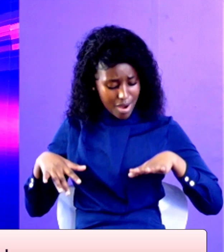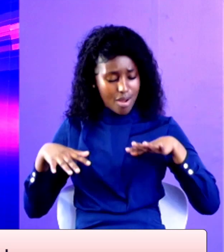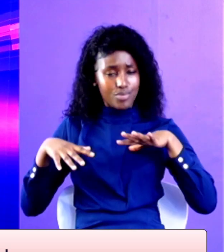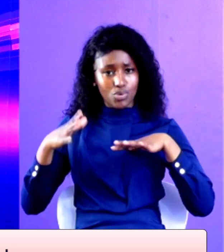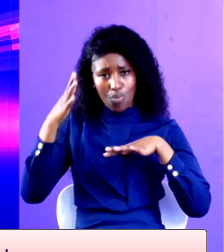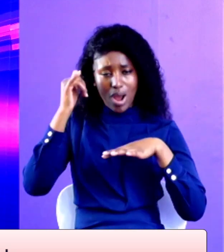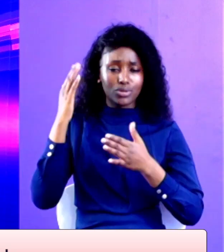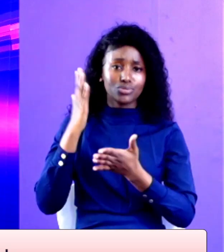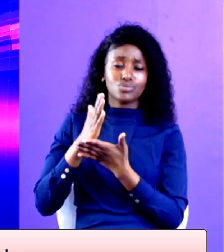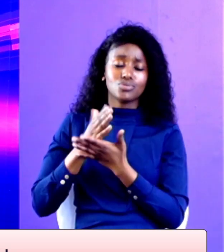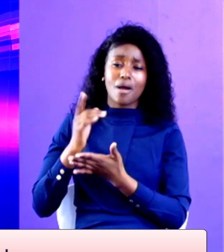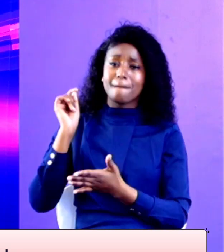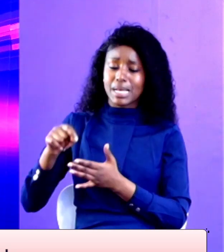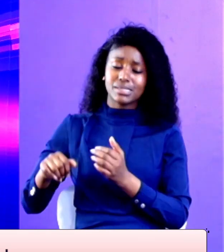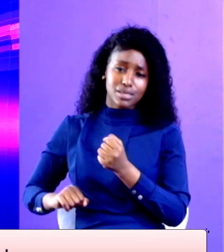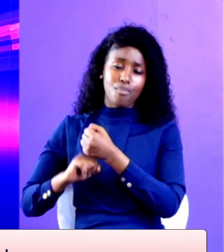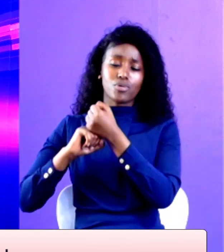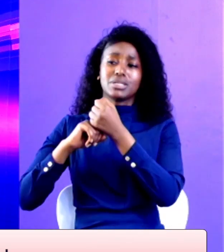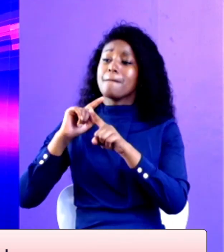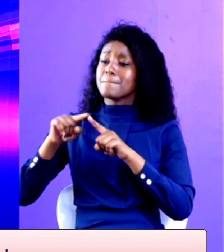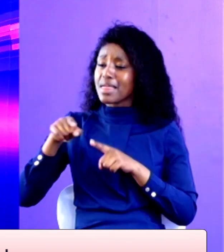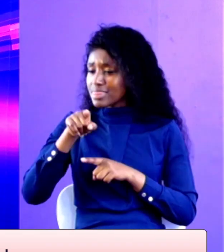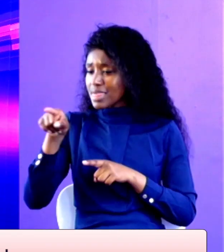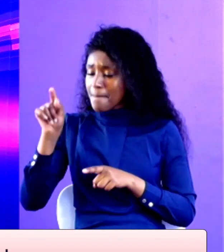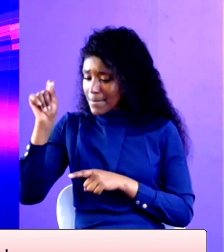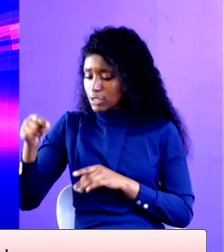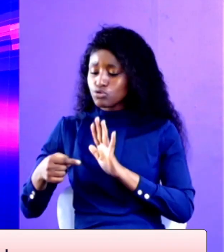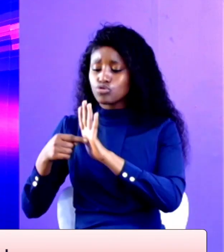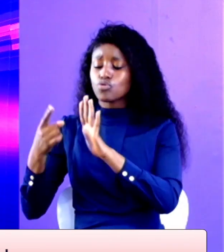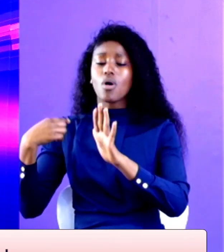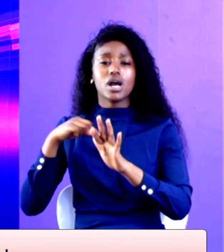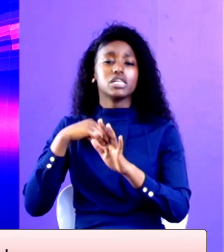we need to support them, they need to show us that